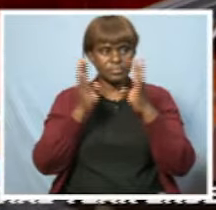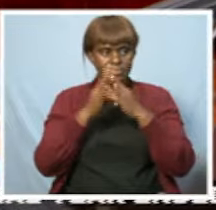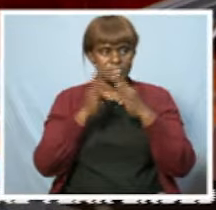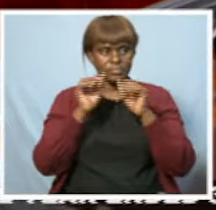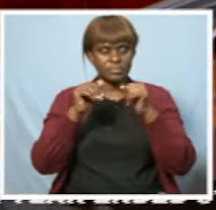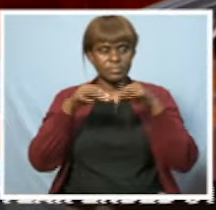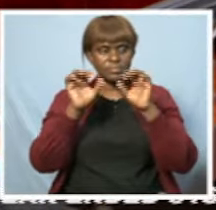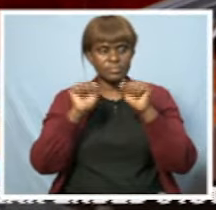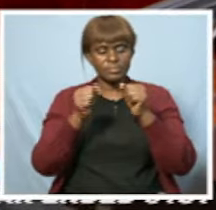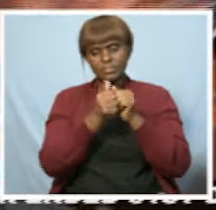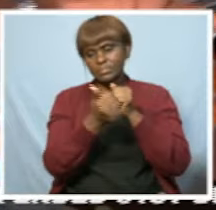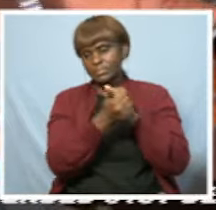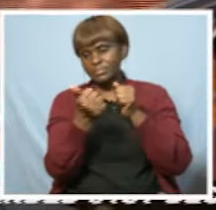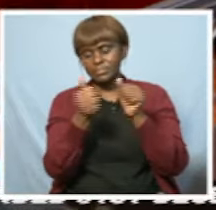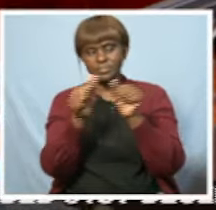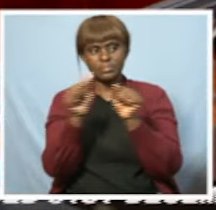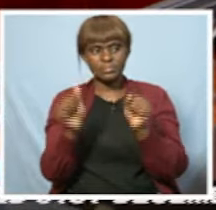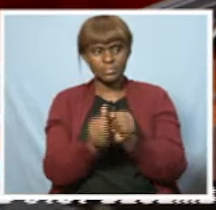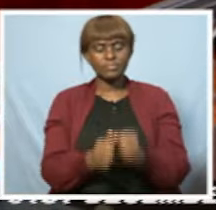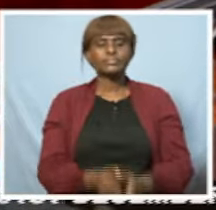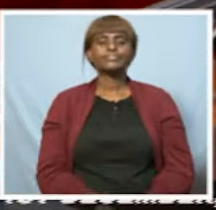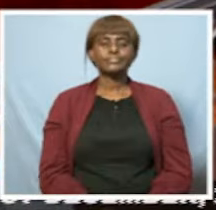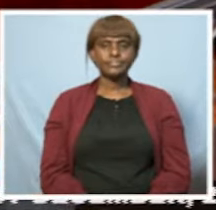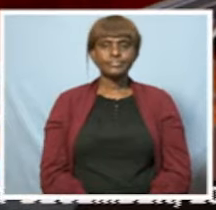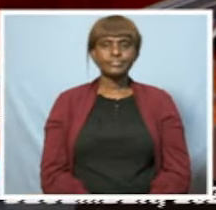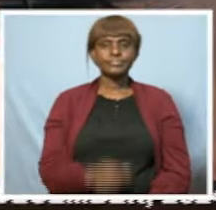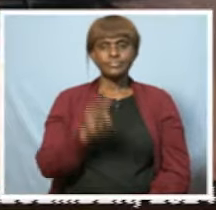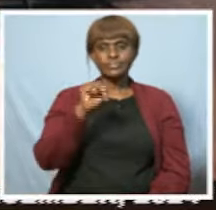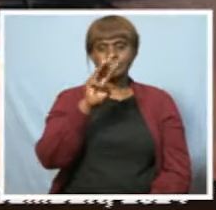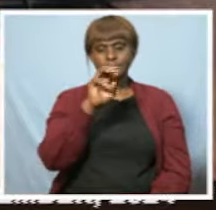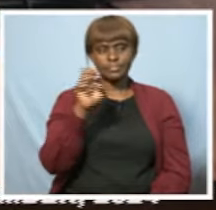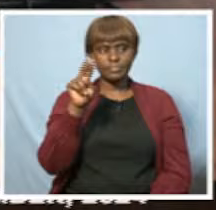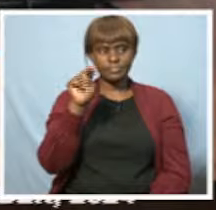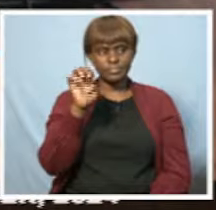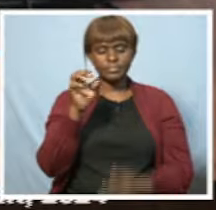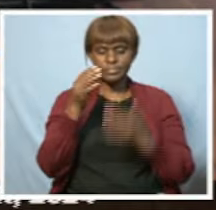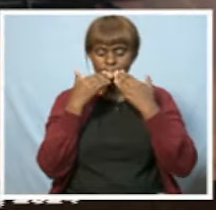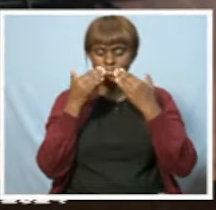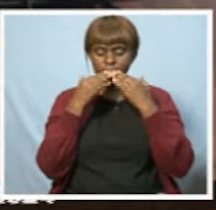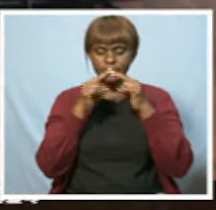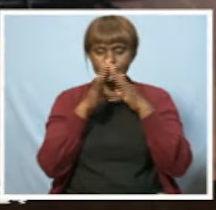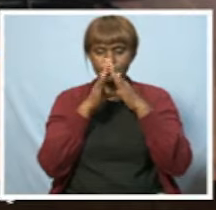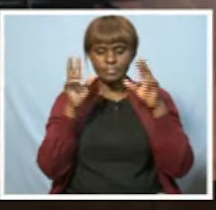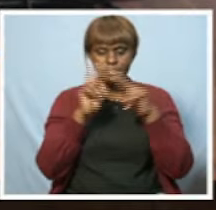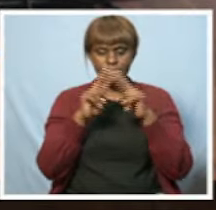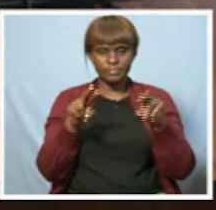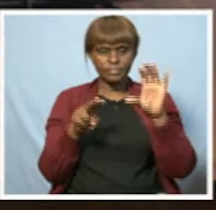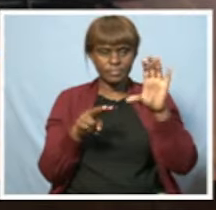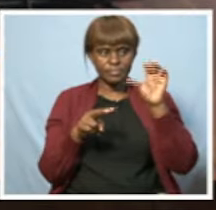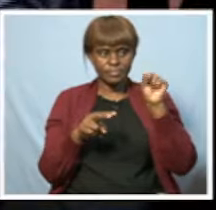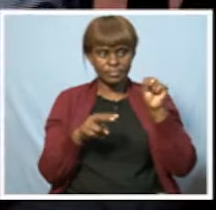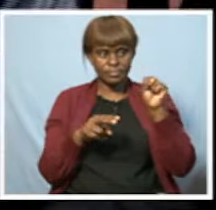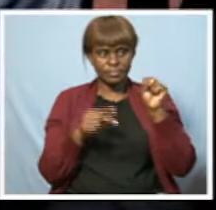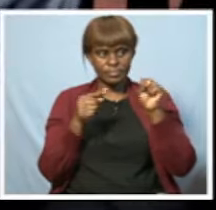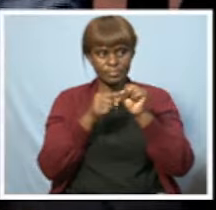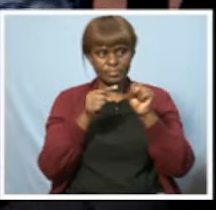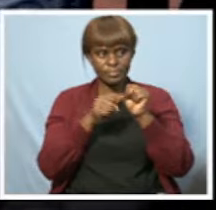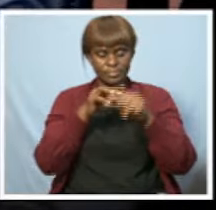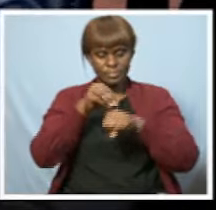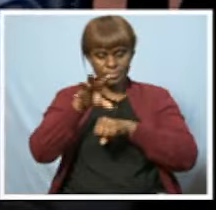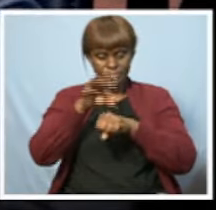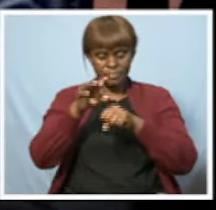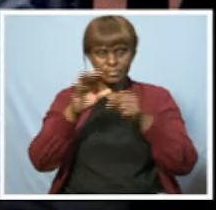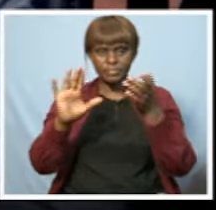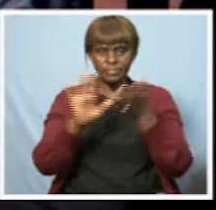to other areas. Yes, Honorable Mwene. Thank you very much, Chair. CS, Chair, may I guide the CS